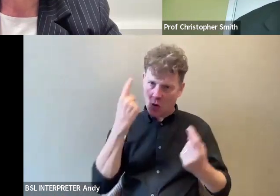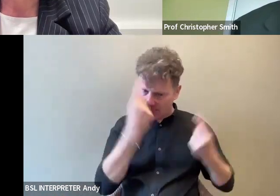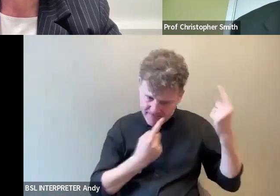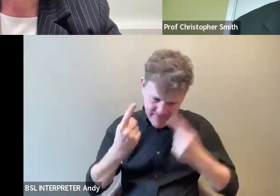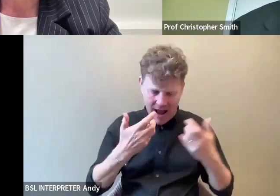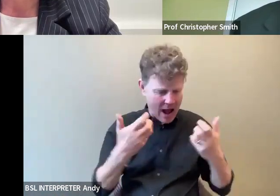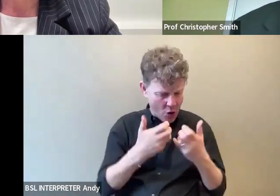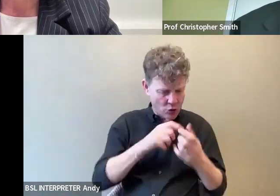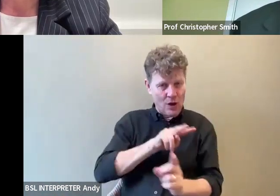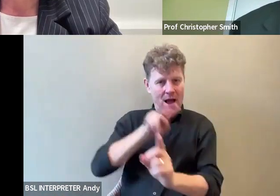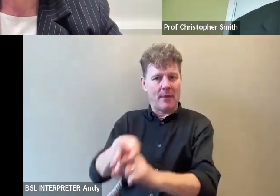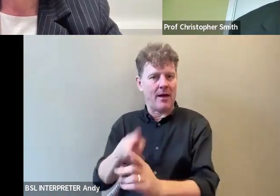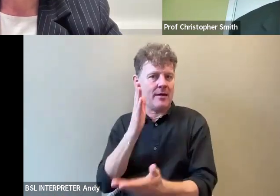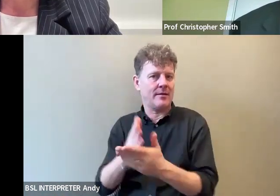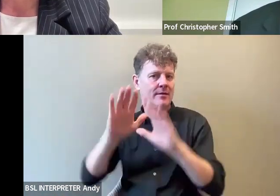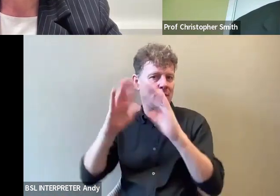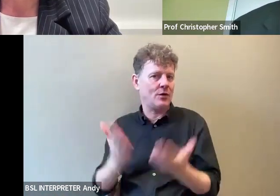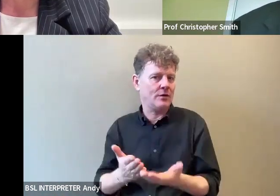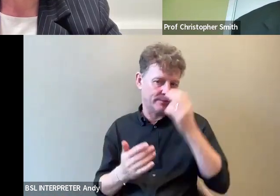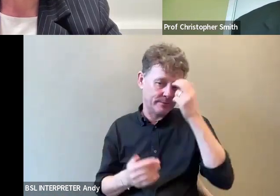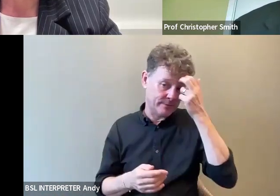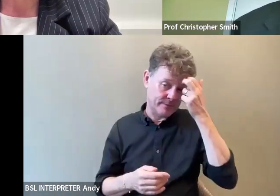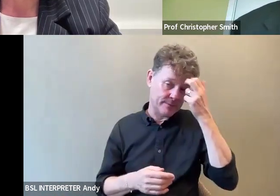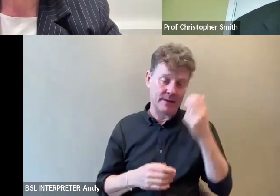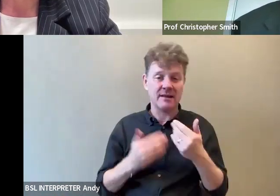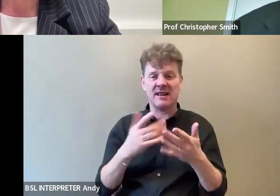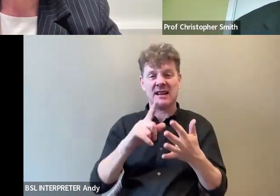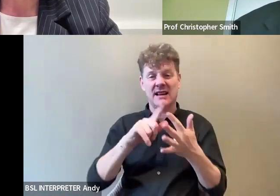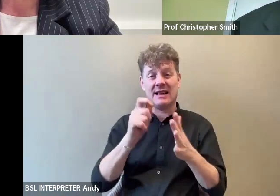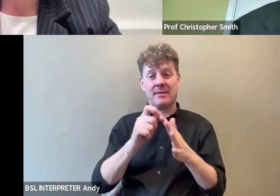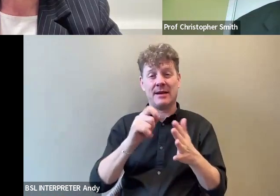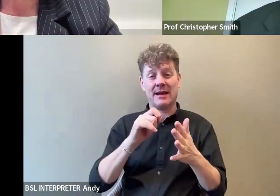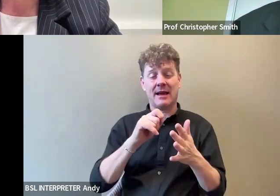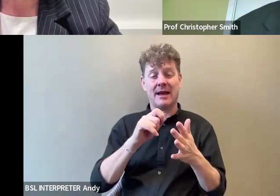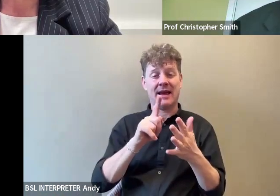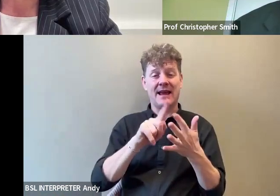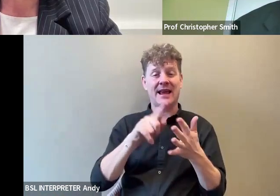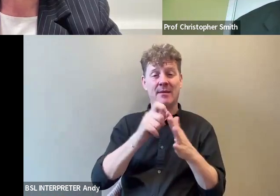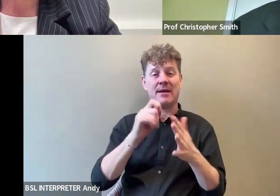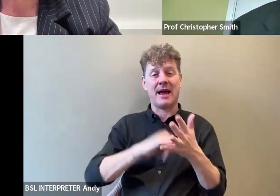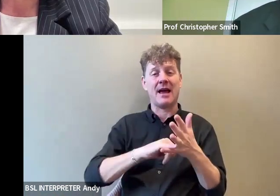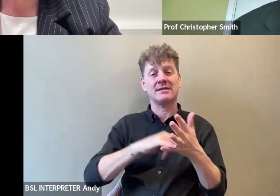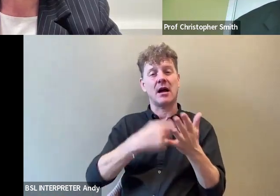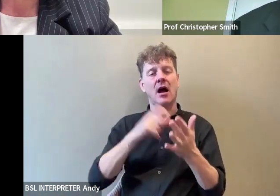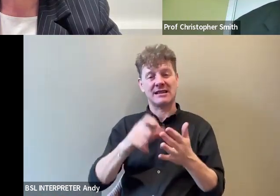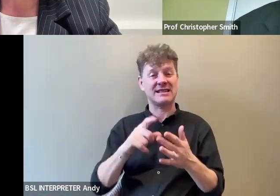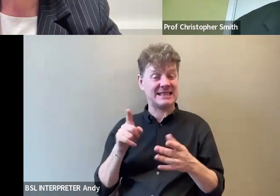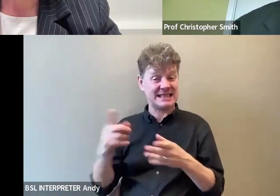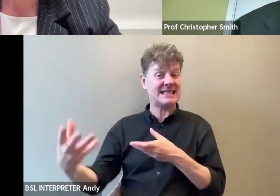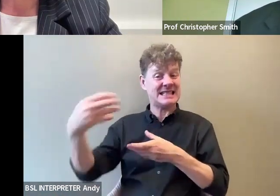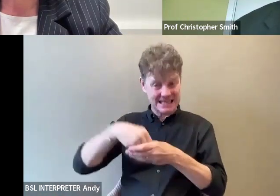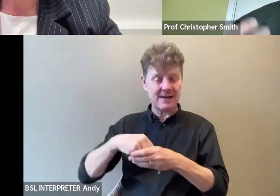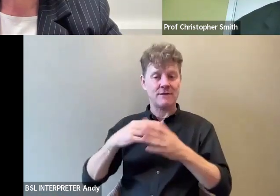applied in practice. Examples include EPSRC embedding accessibility into strategic infrastructure